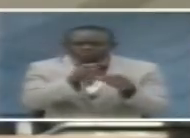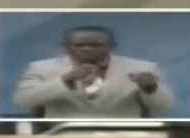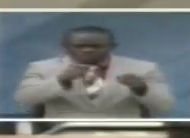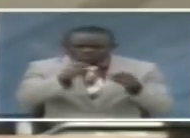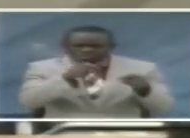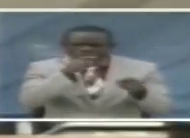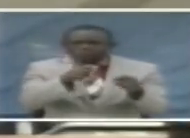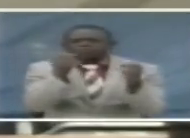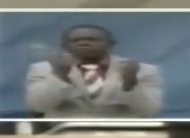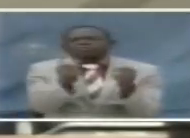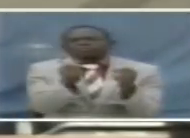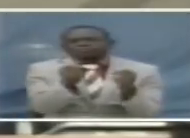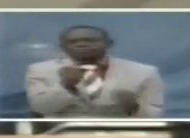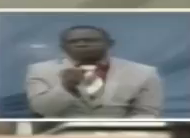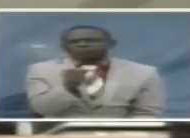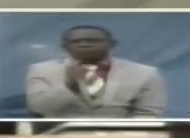soundness.